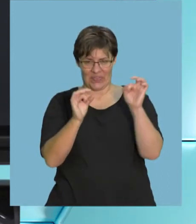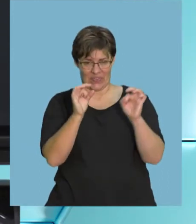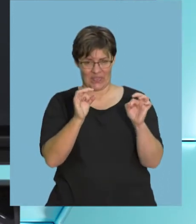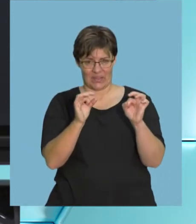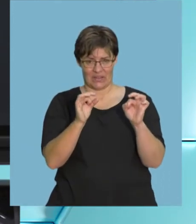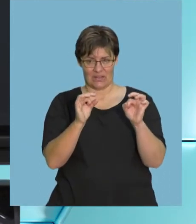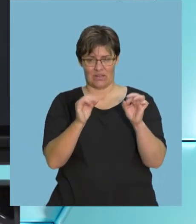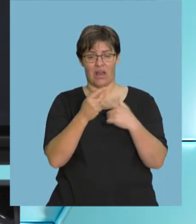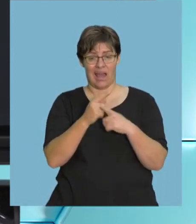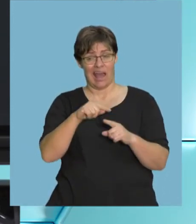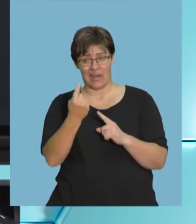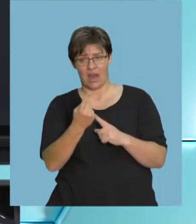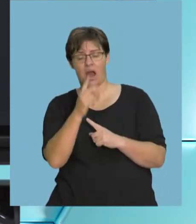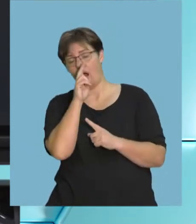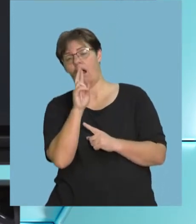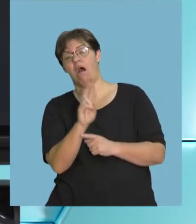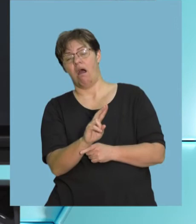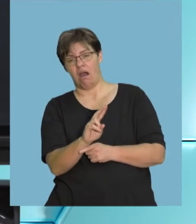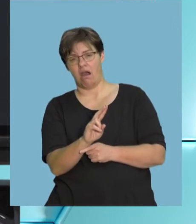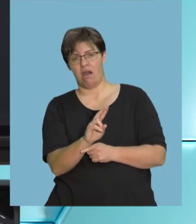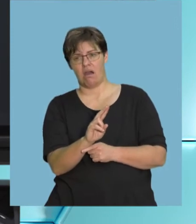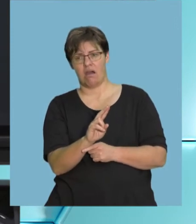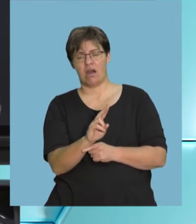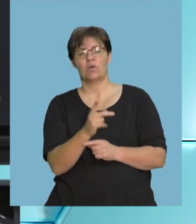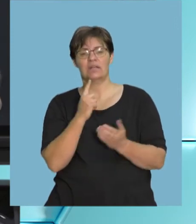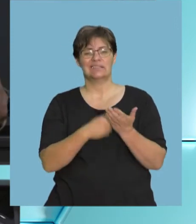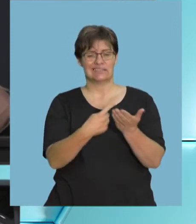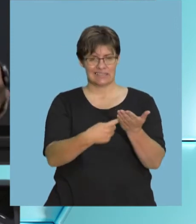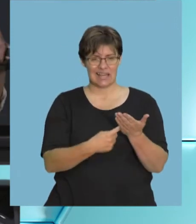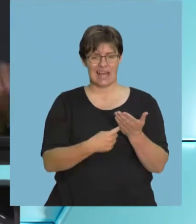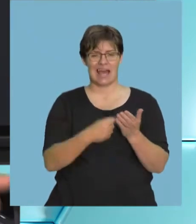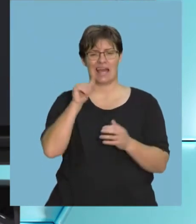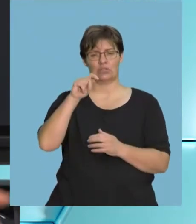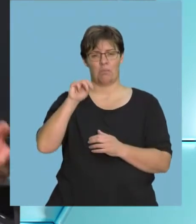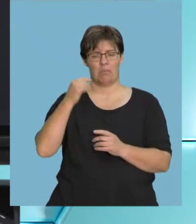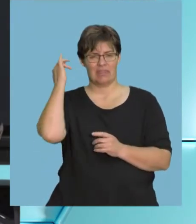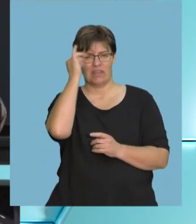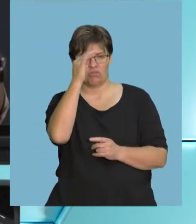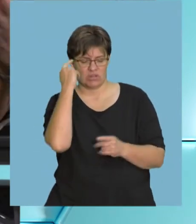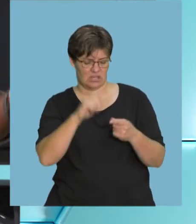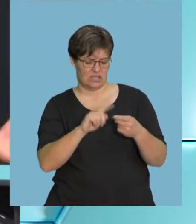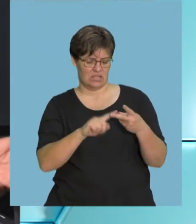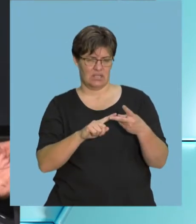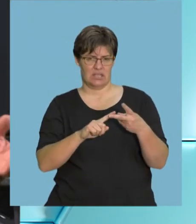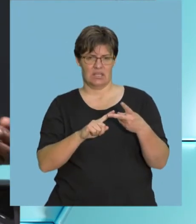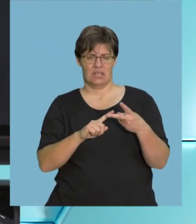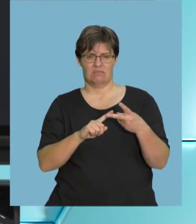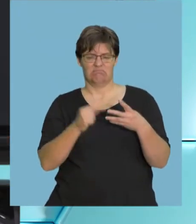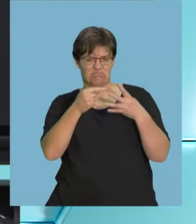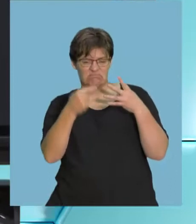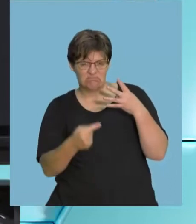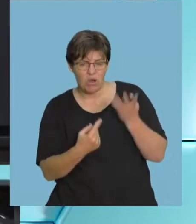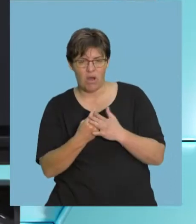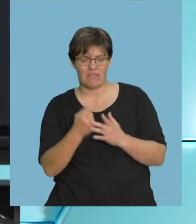particles. These subatomic particles, would have looked at them when we discussed the atomic theory, the different models of the atom. But